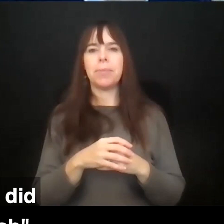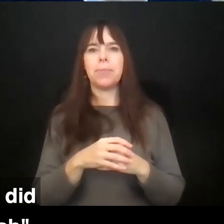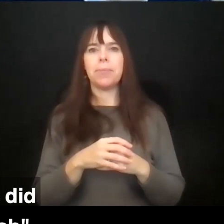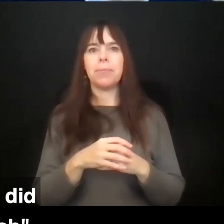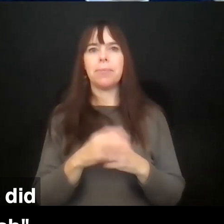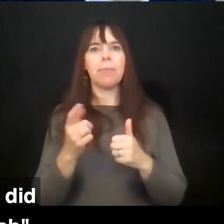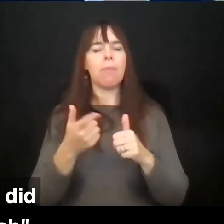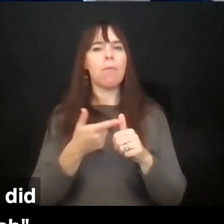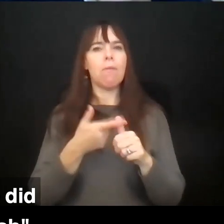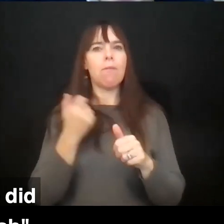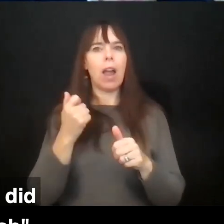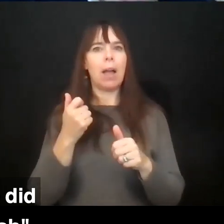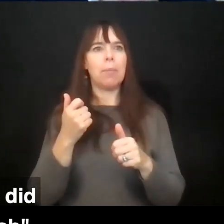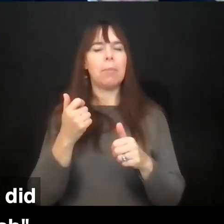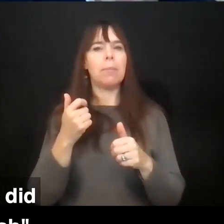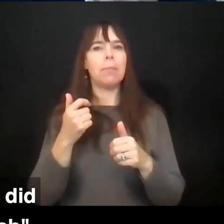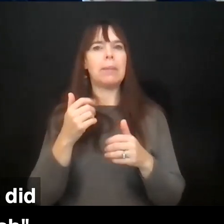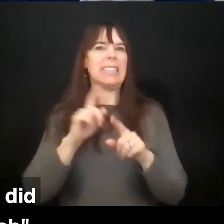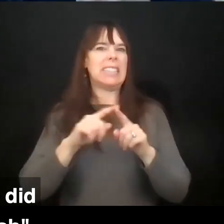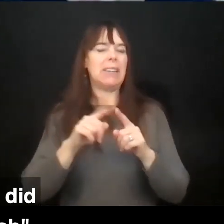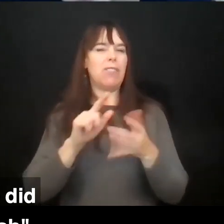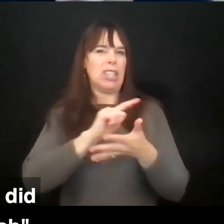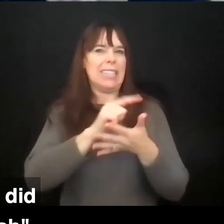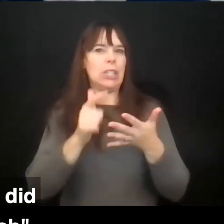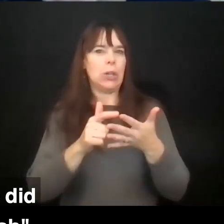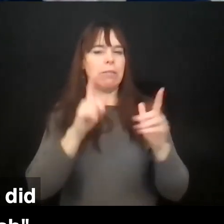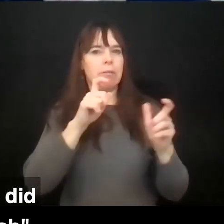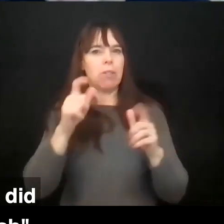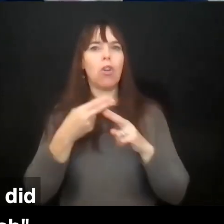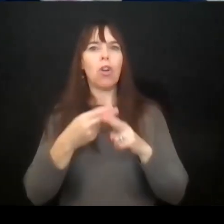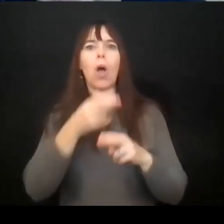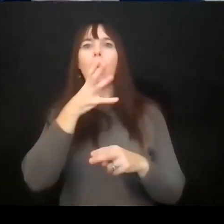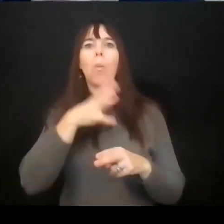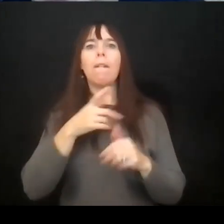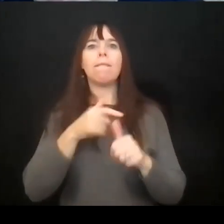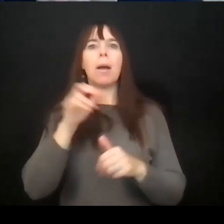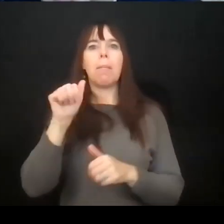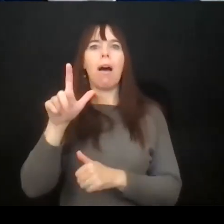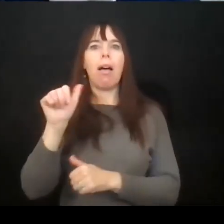from a series that she did called Women of Allah.